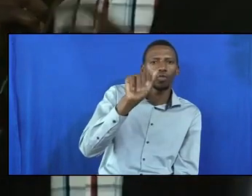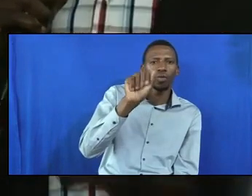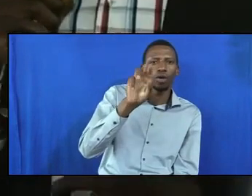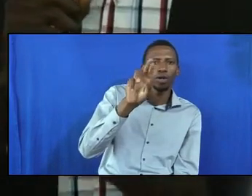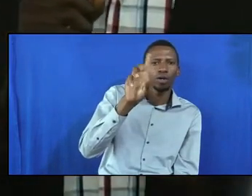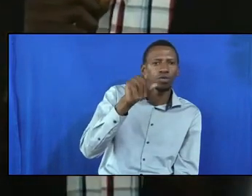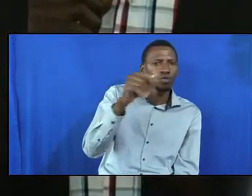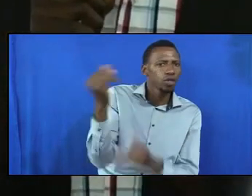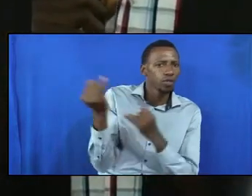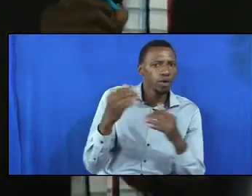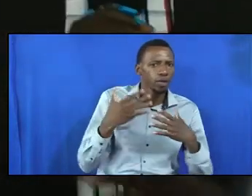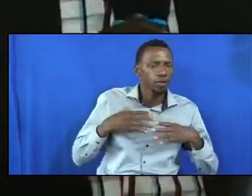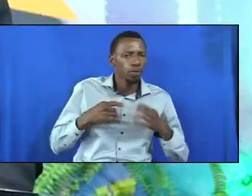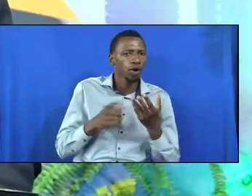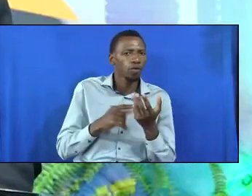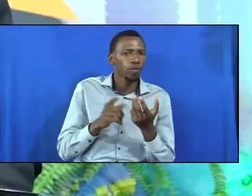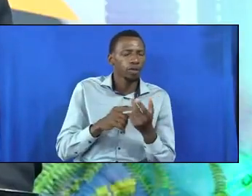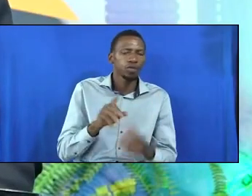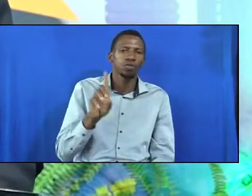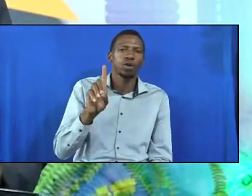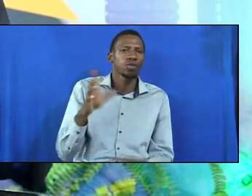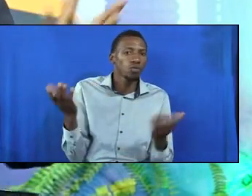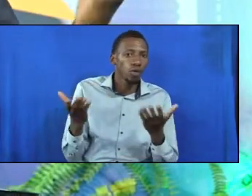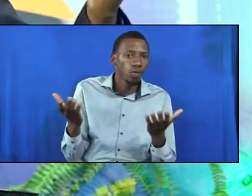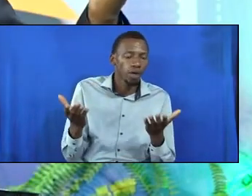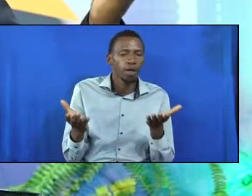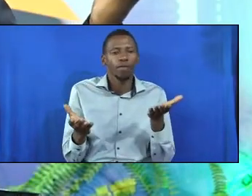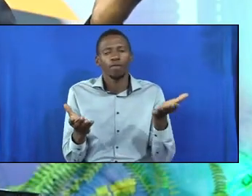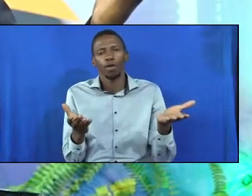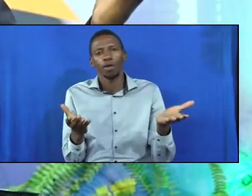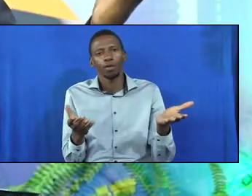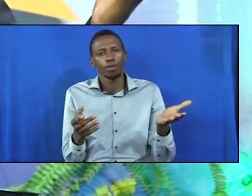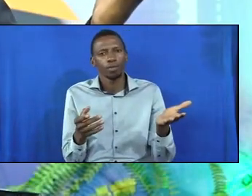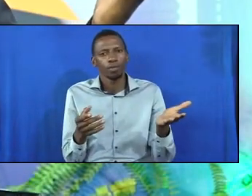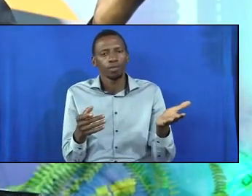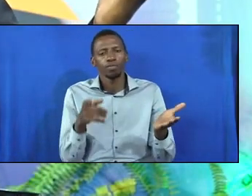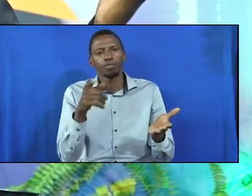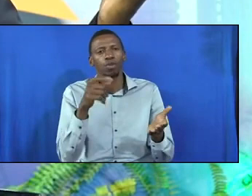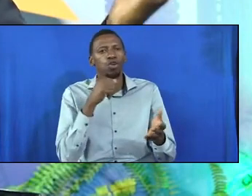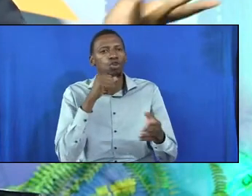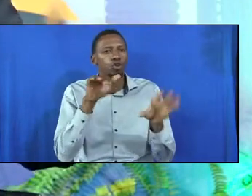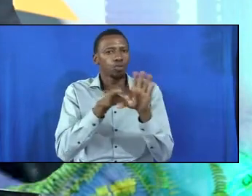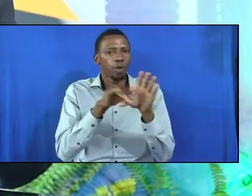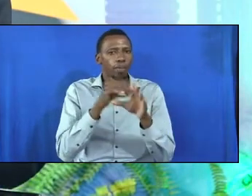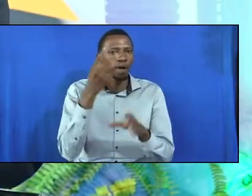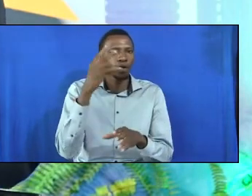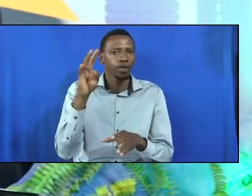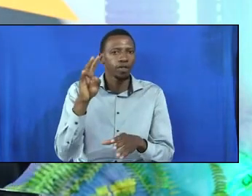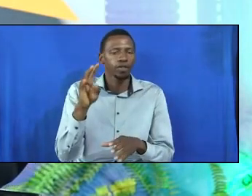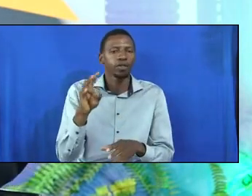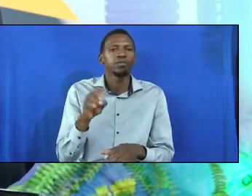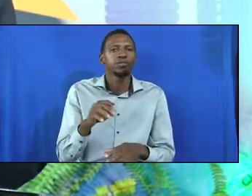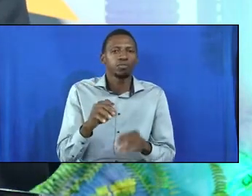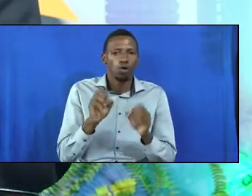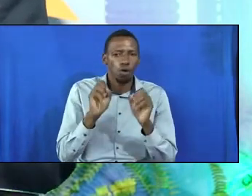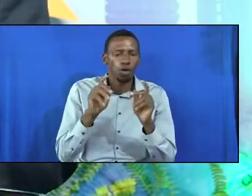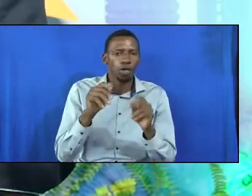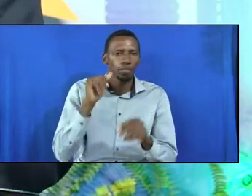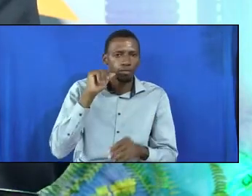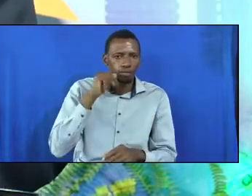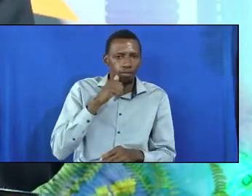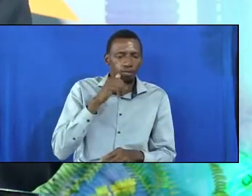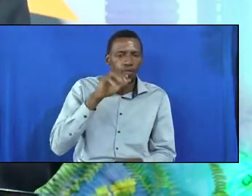invite? One. Where is the one? Okay. Category? Non-Adventist. Aha. Edward, 5